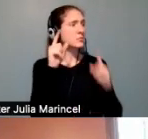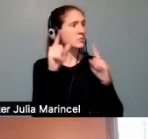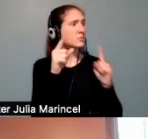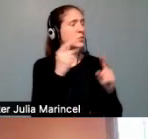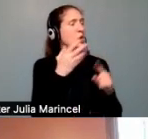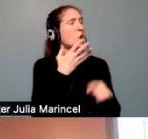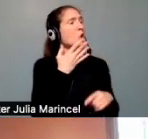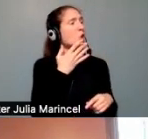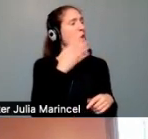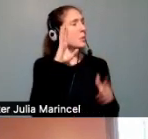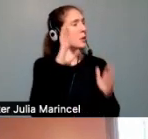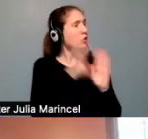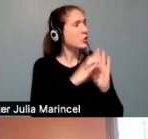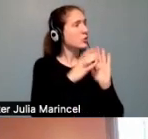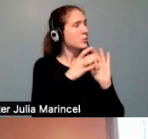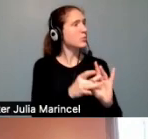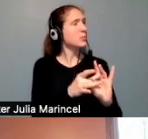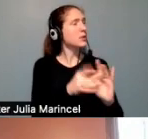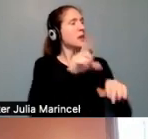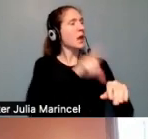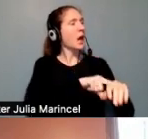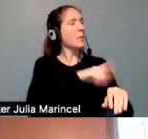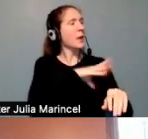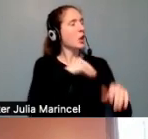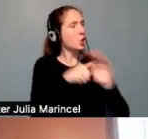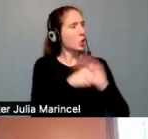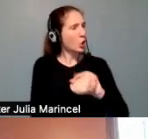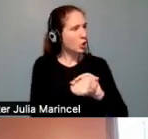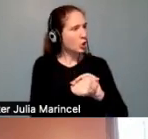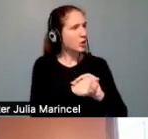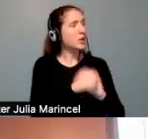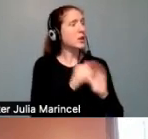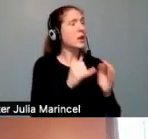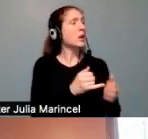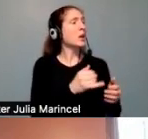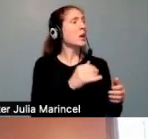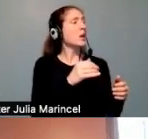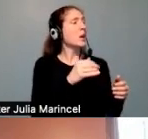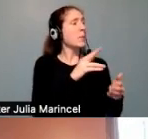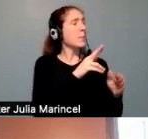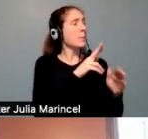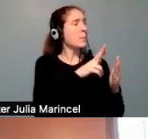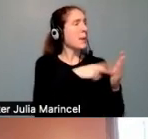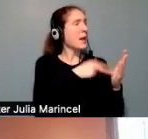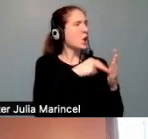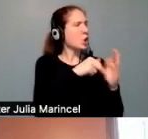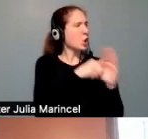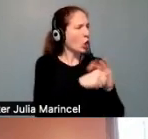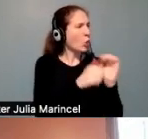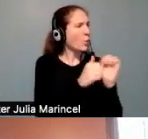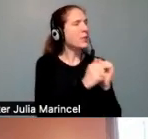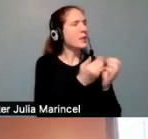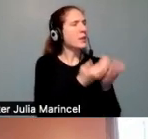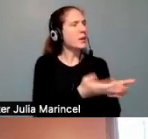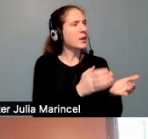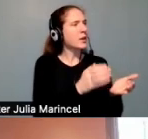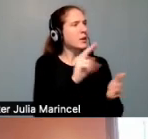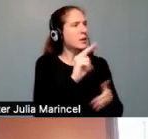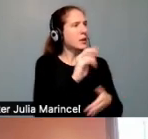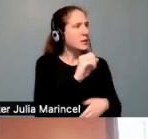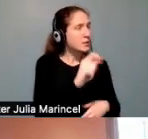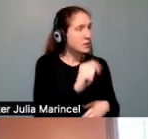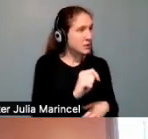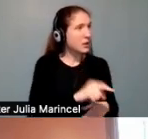Turtles. It's a nesting painted turtle and a wood turtle. And so that, like I said, that